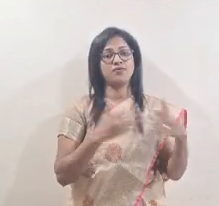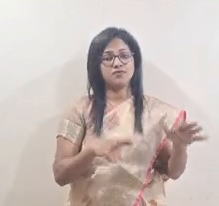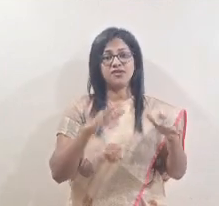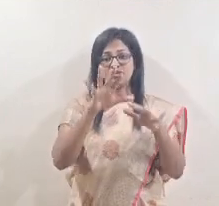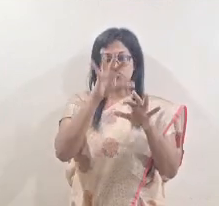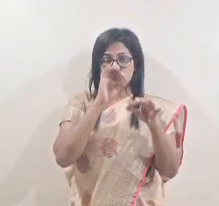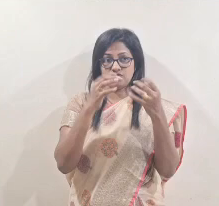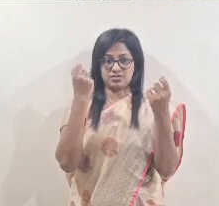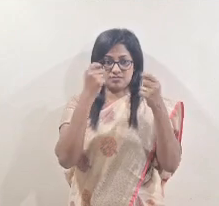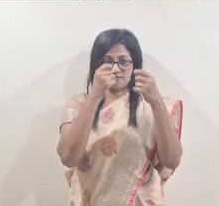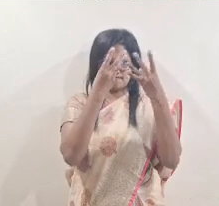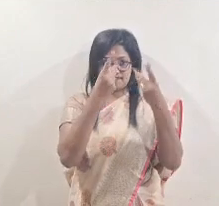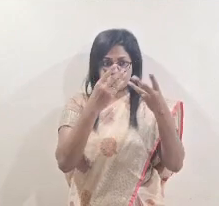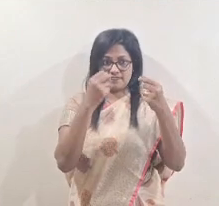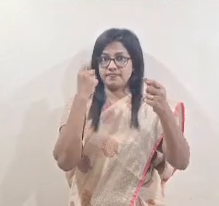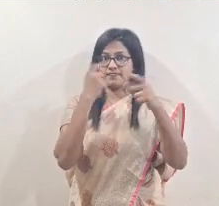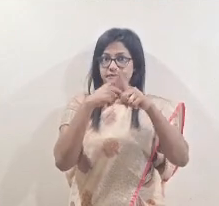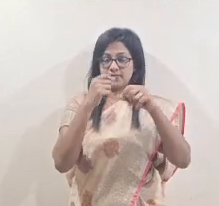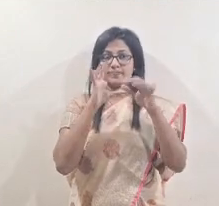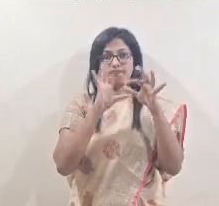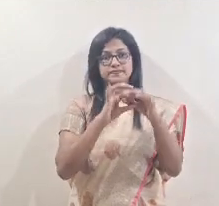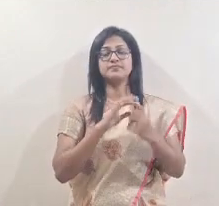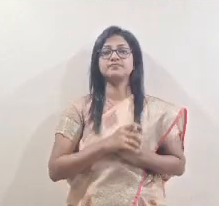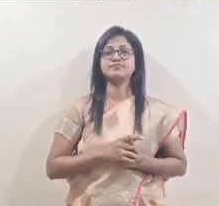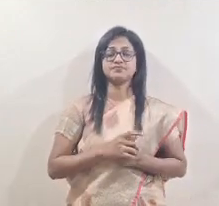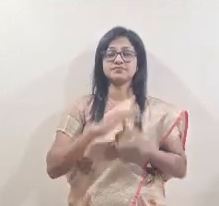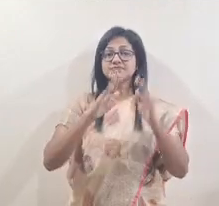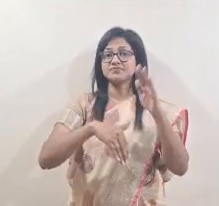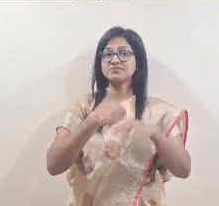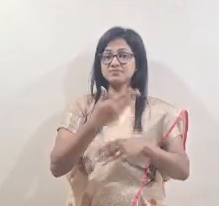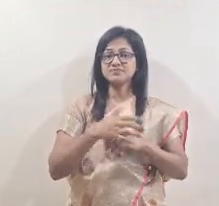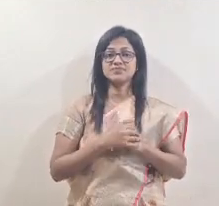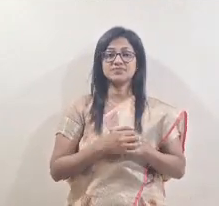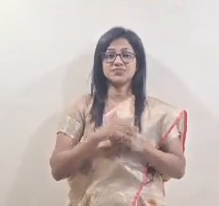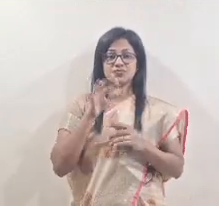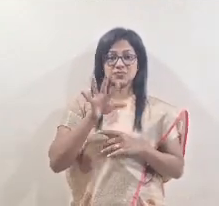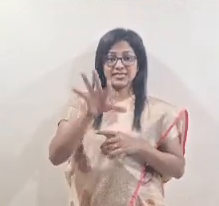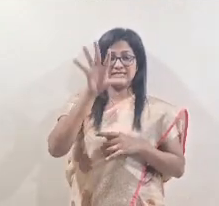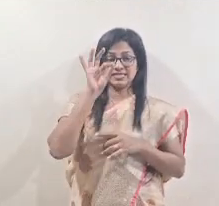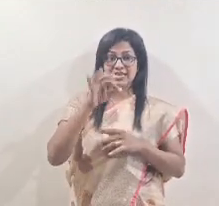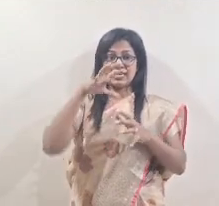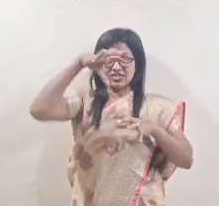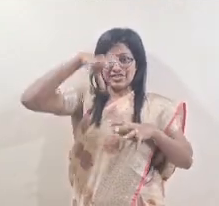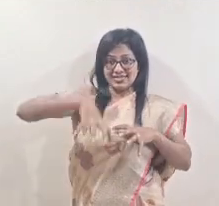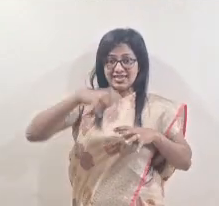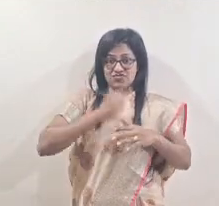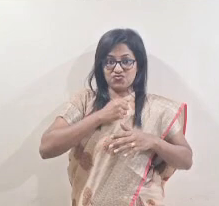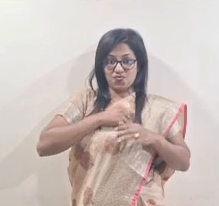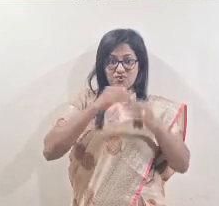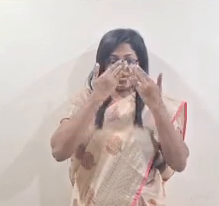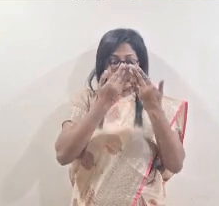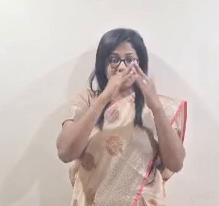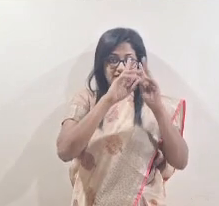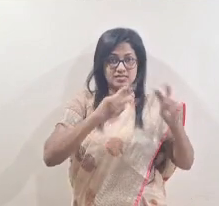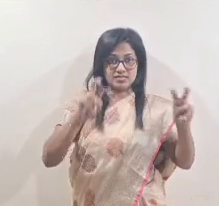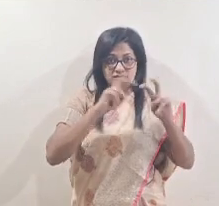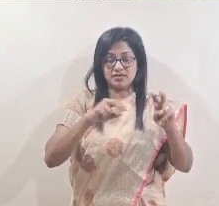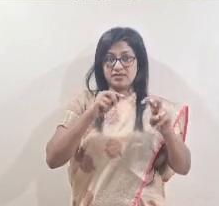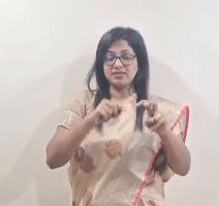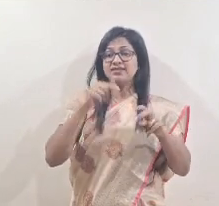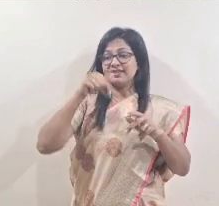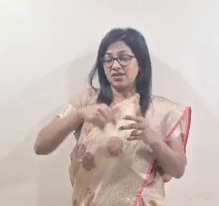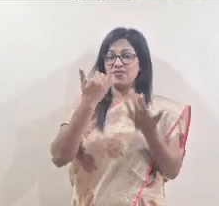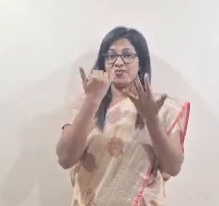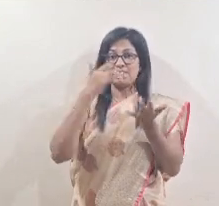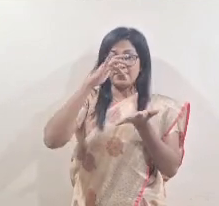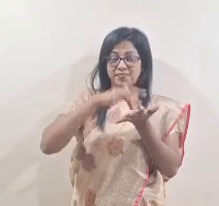my parameters based on that. Then for the selection of the stations in my study area, at present in